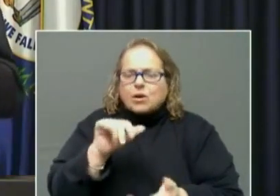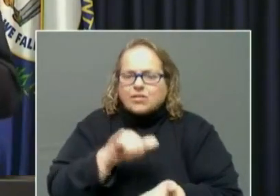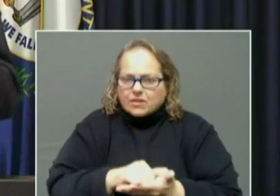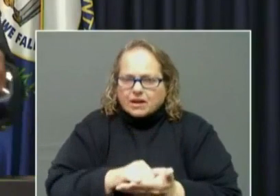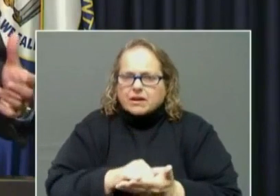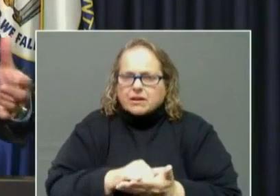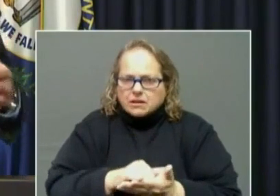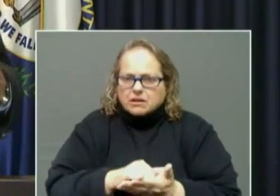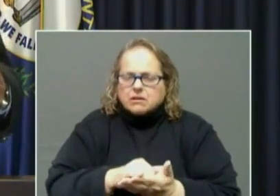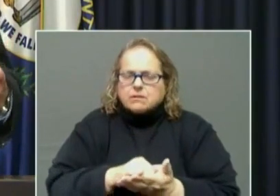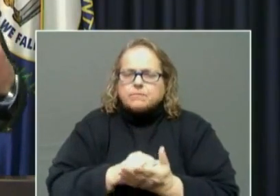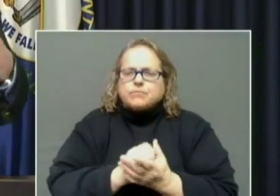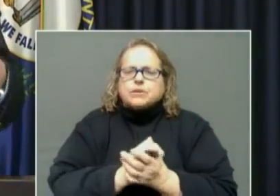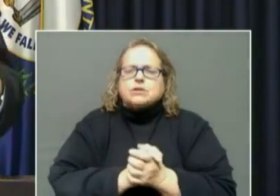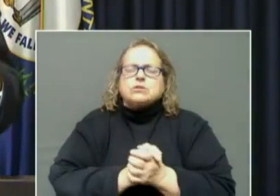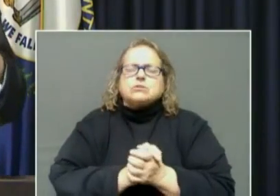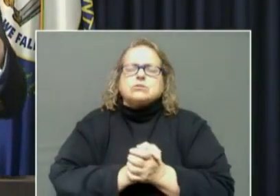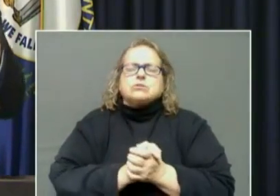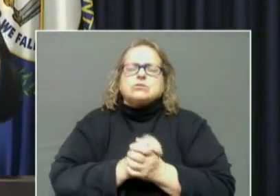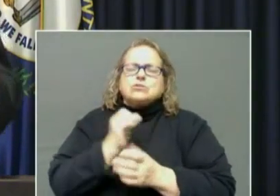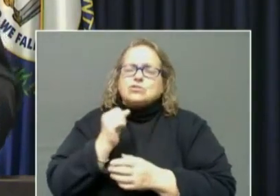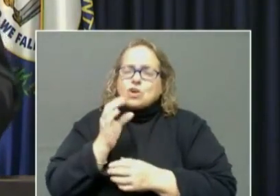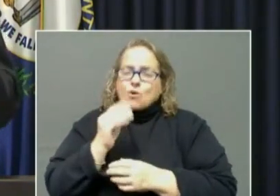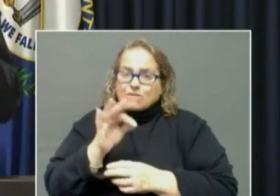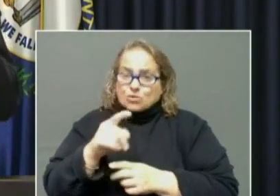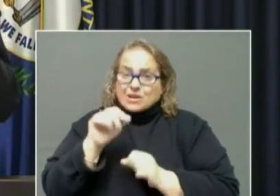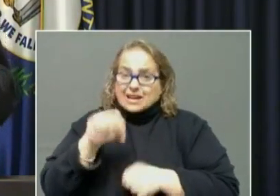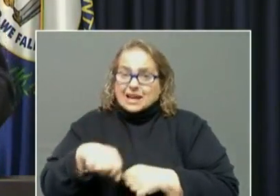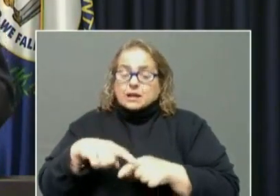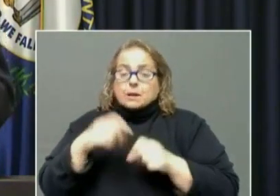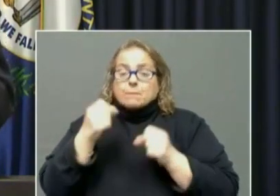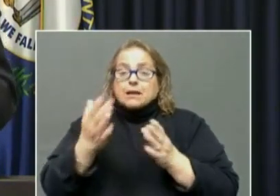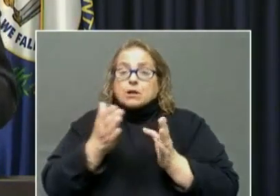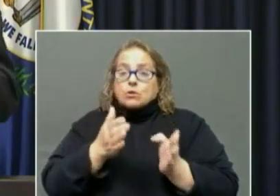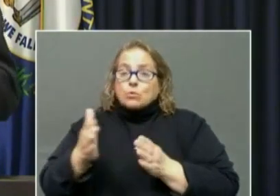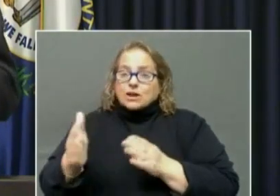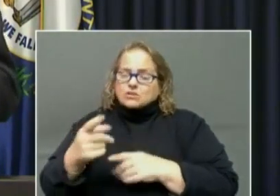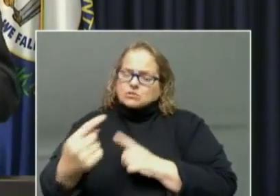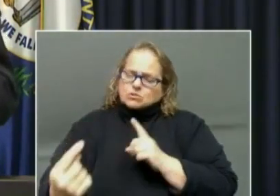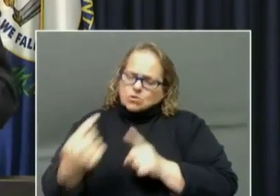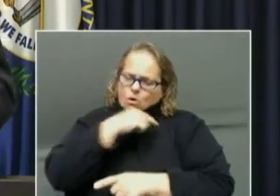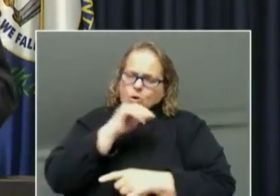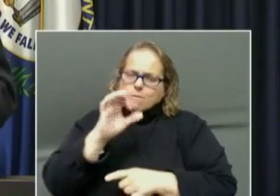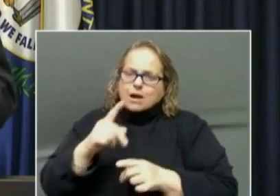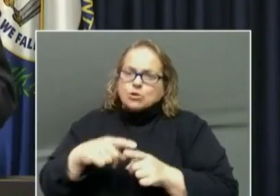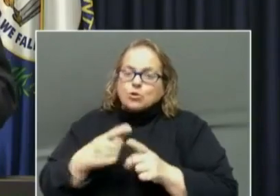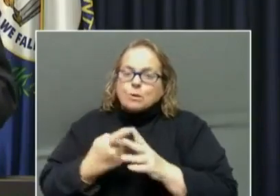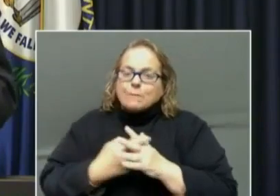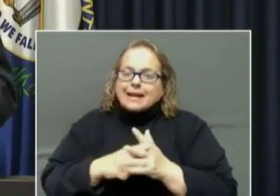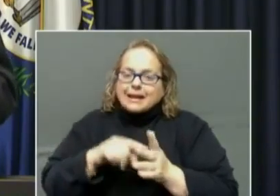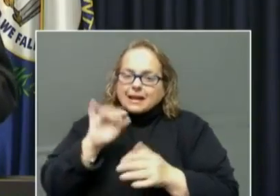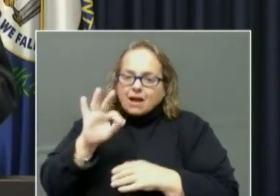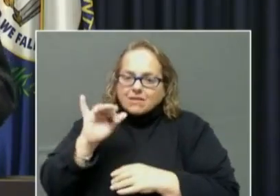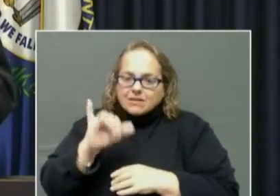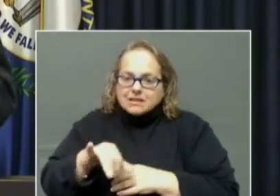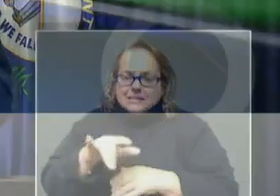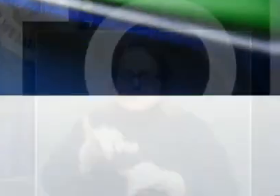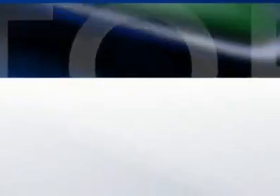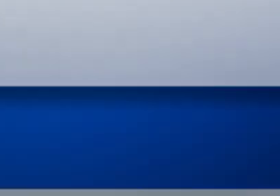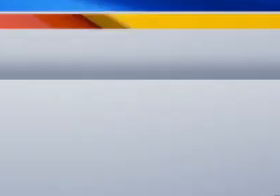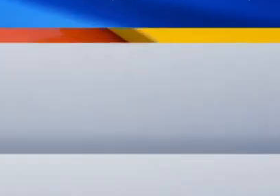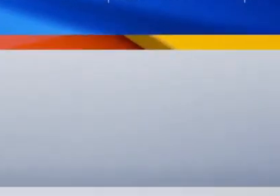will stop giving that shot for now. LEX 18's political reporter Carolina Buchek has tonight's big story at